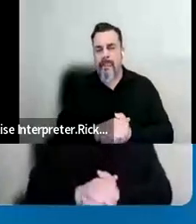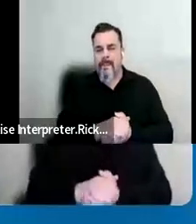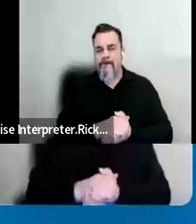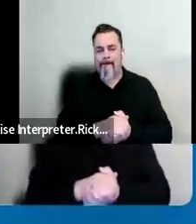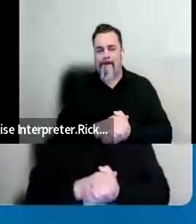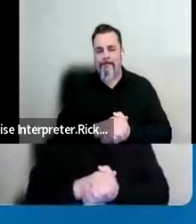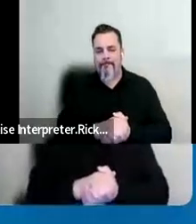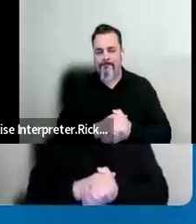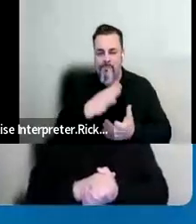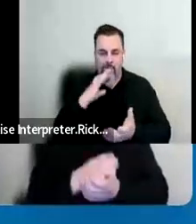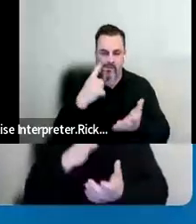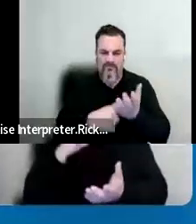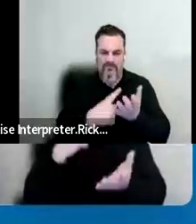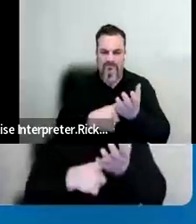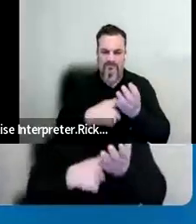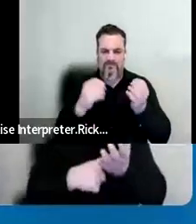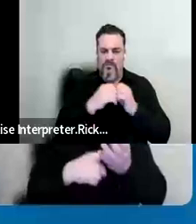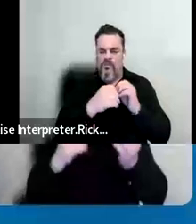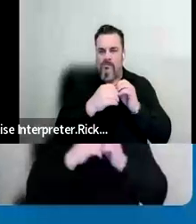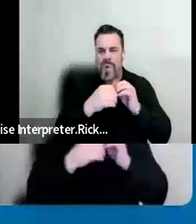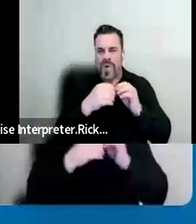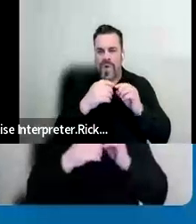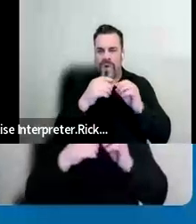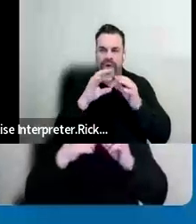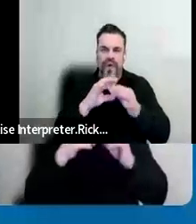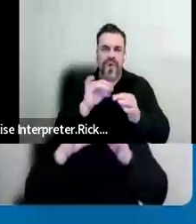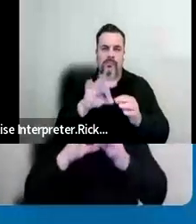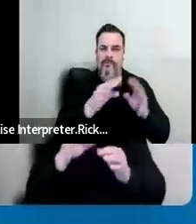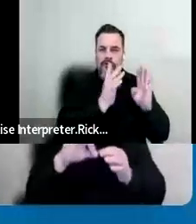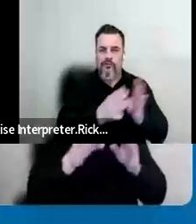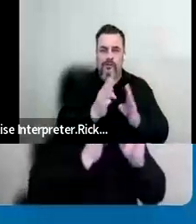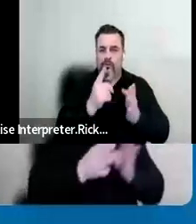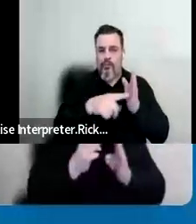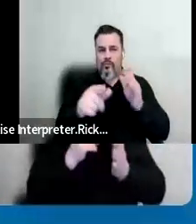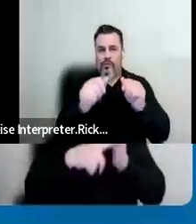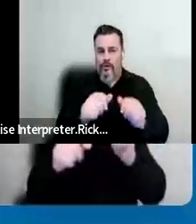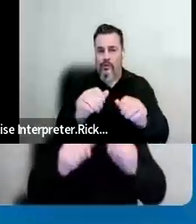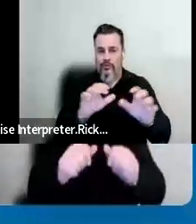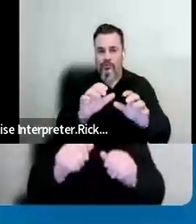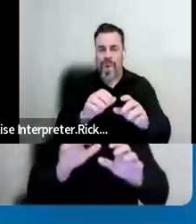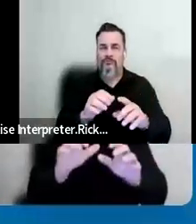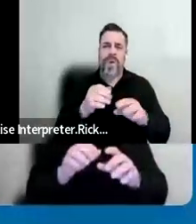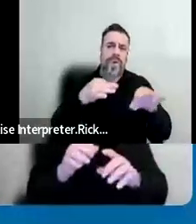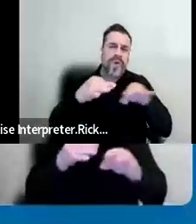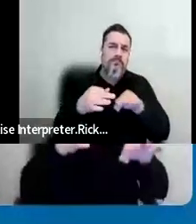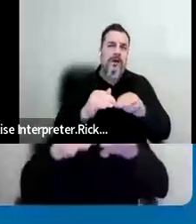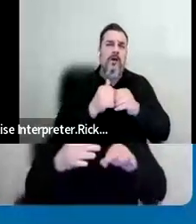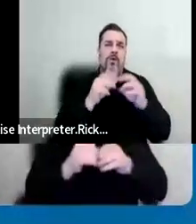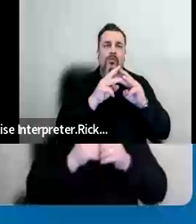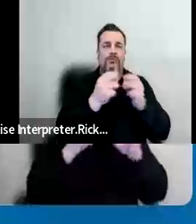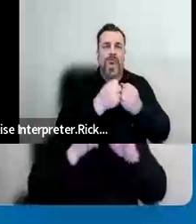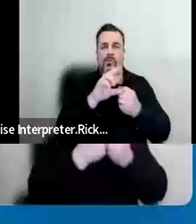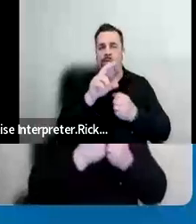I'm going to get into some of that in terms of the strategies and what you can do. Explain how the workshop or